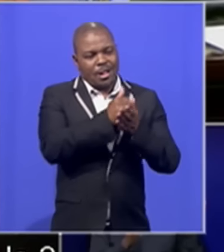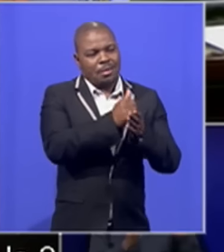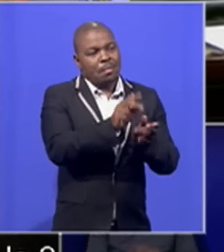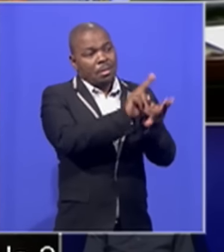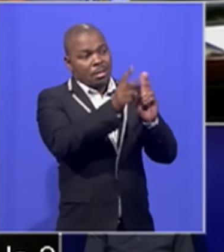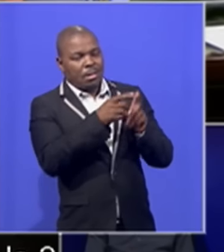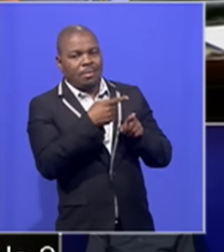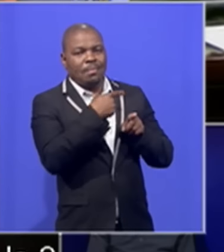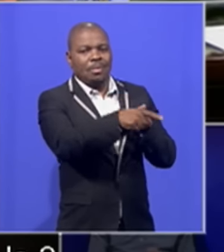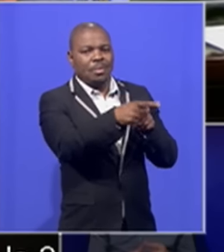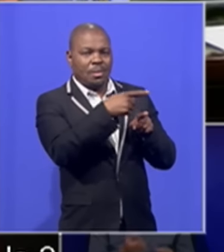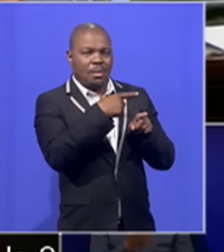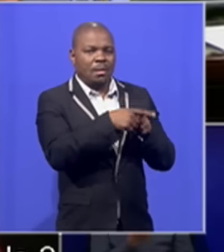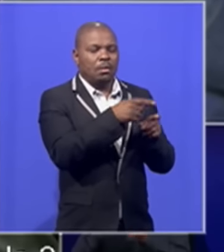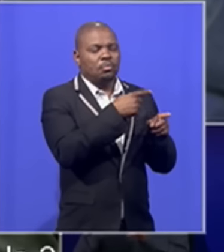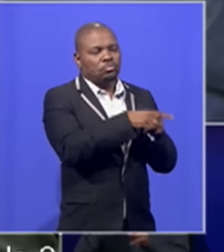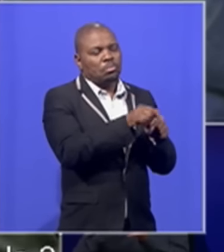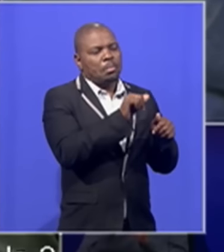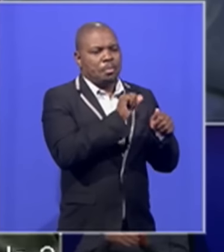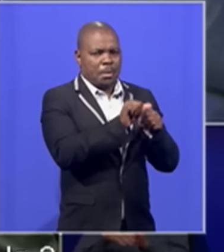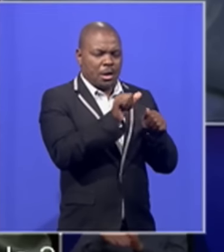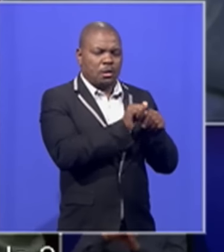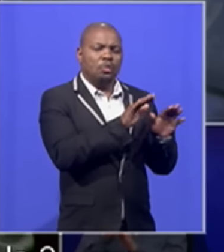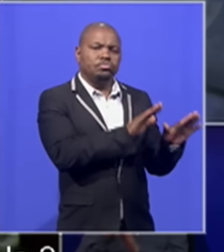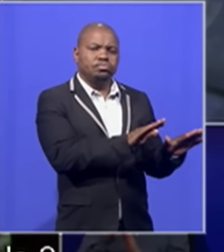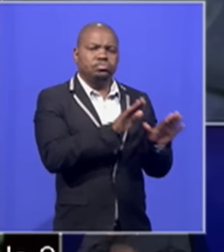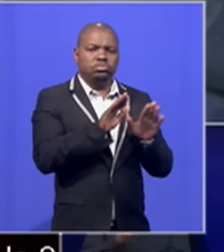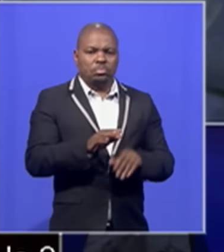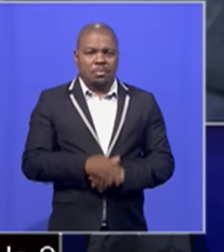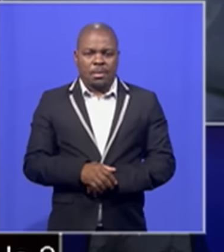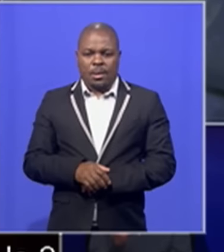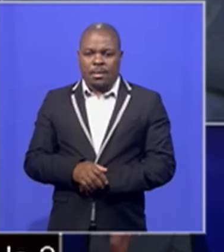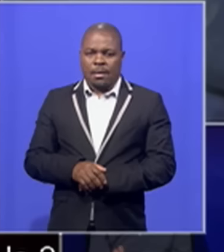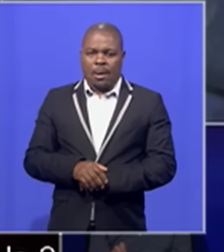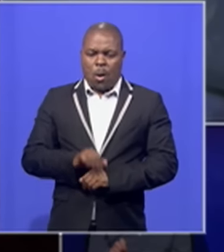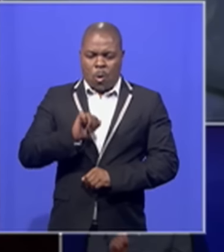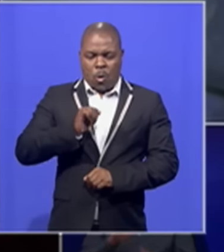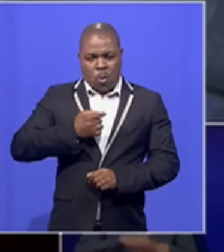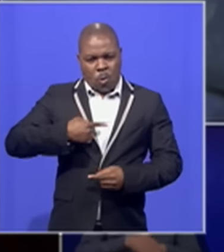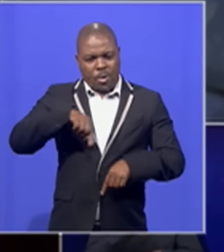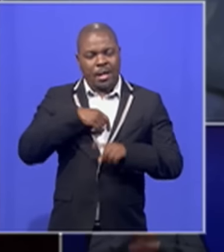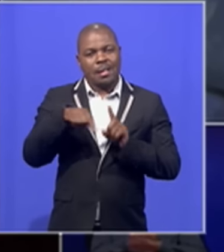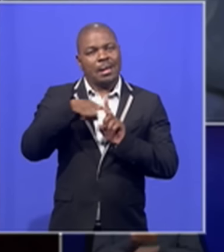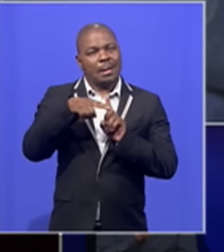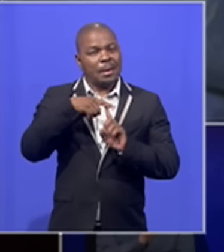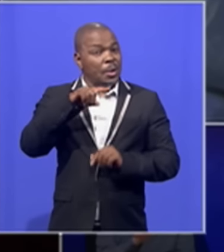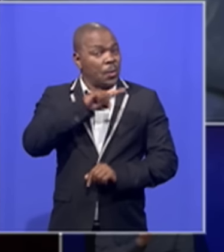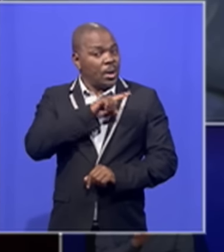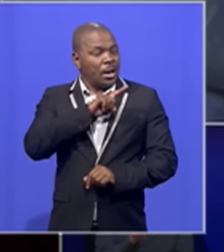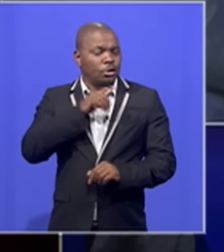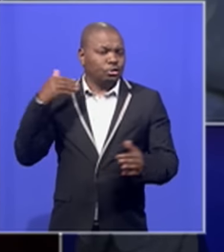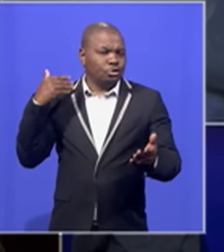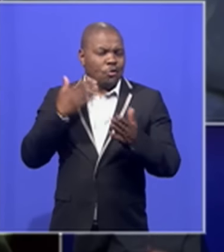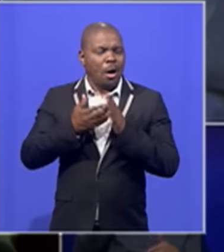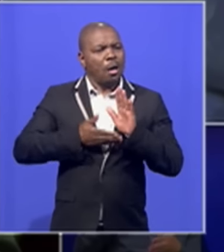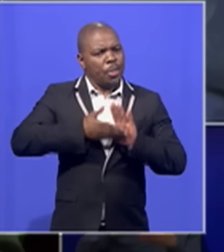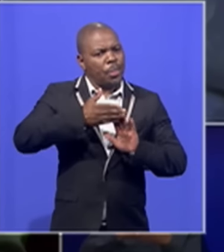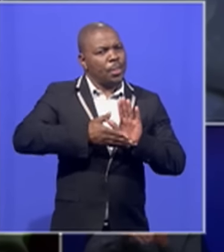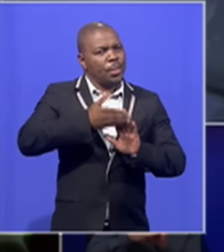tsa go duela ka iketlo. Our optimism is rooted in the progress we've made in keeping